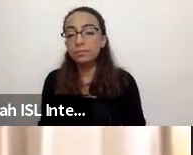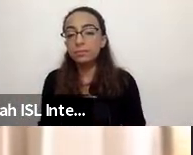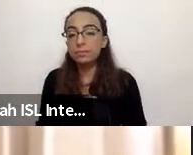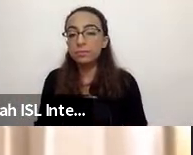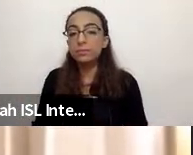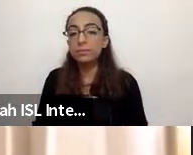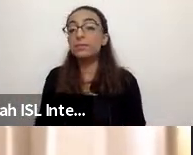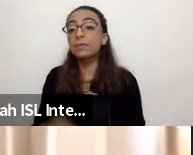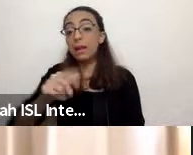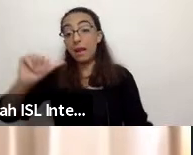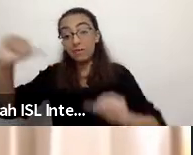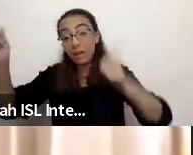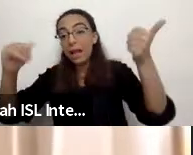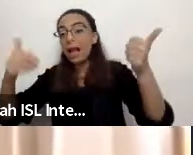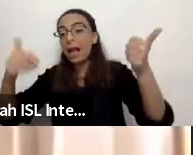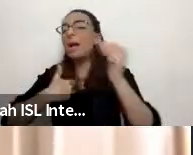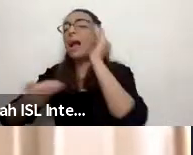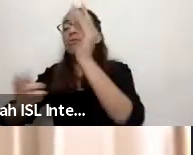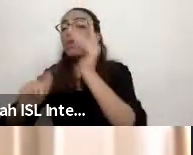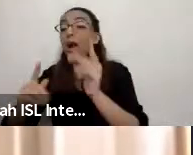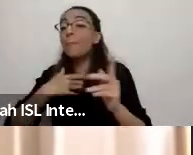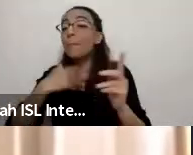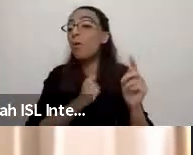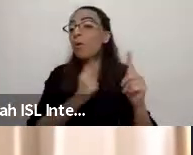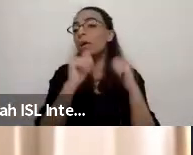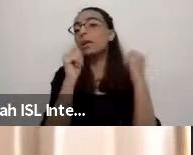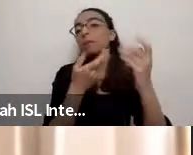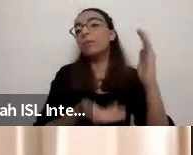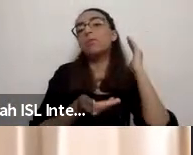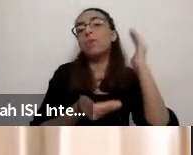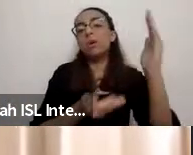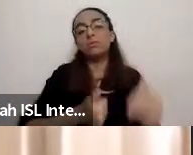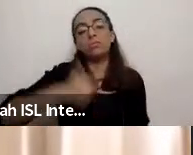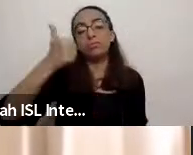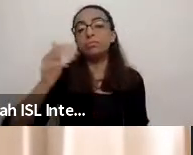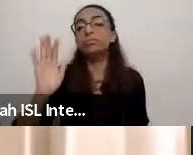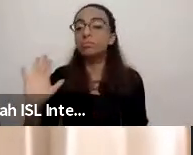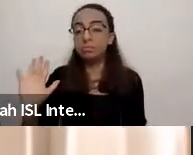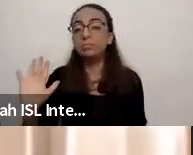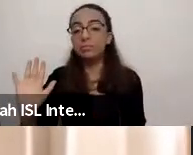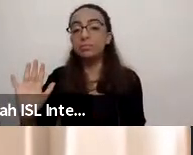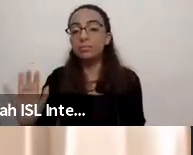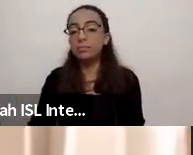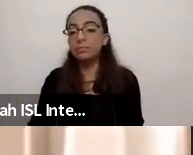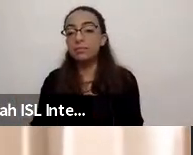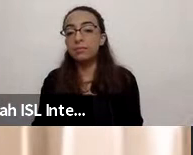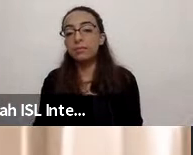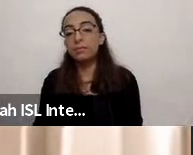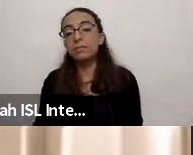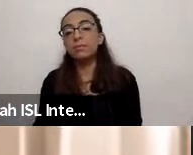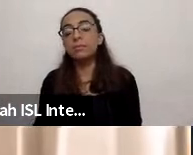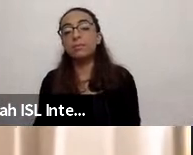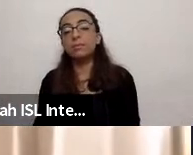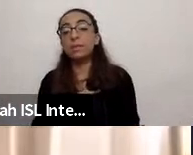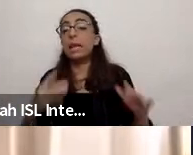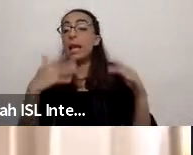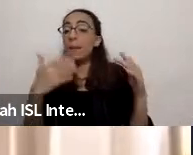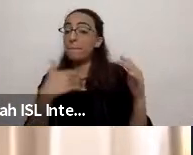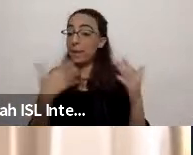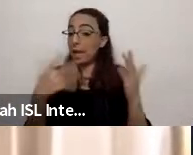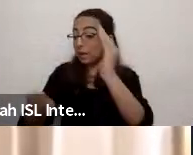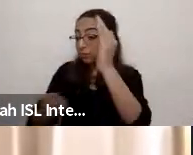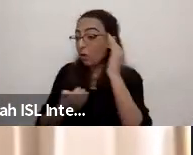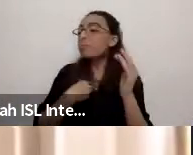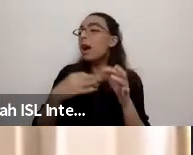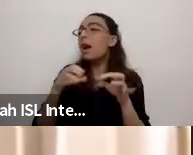as what it is. The reason, because any awards should work as an